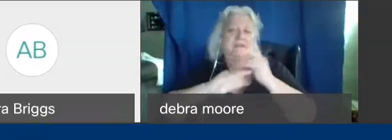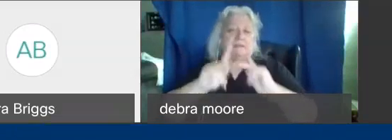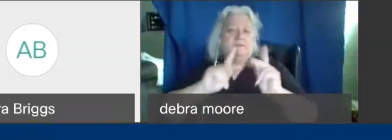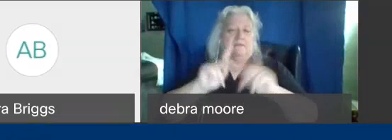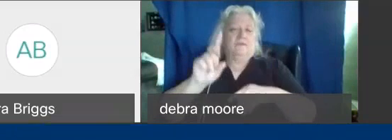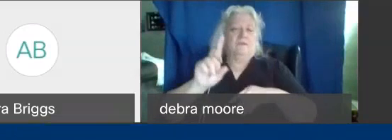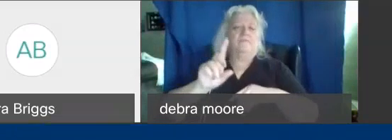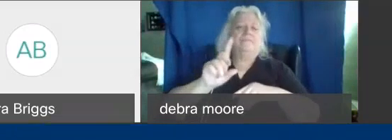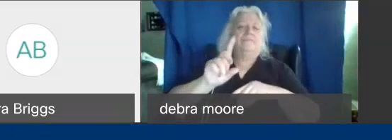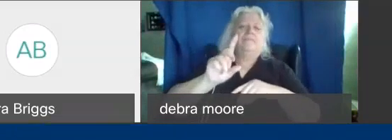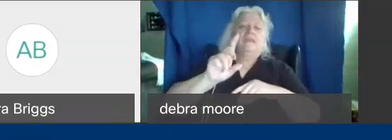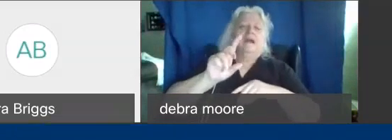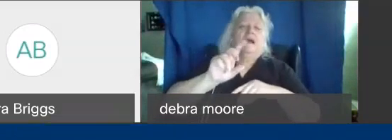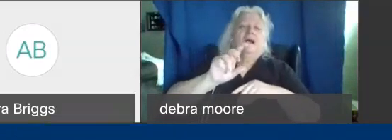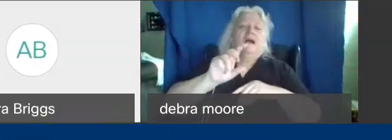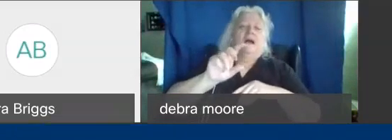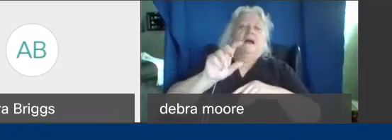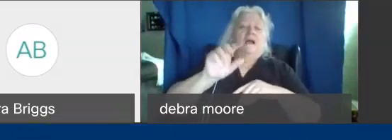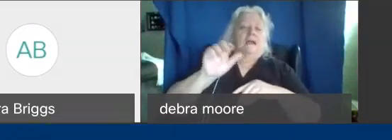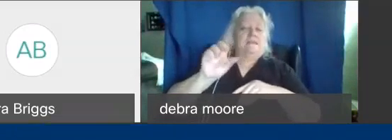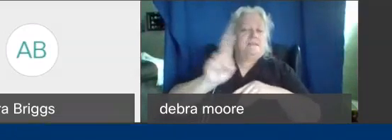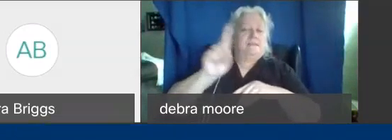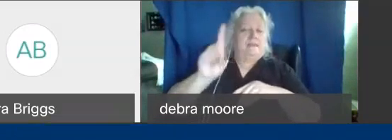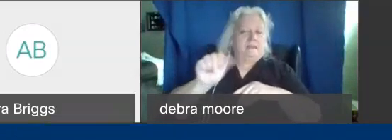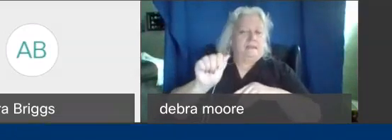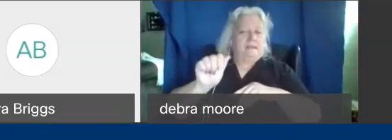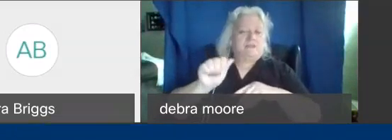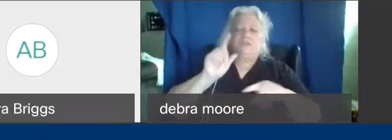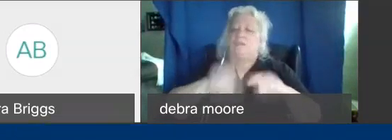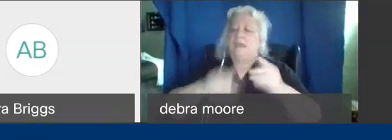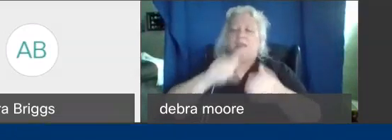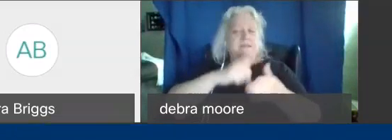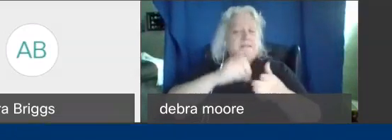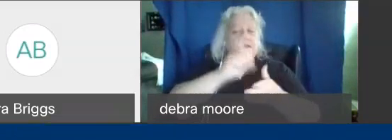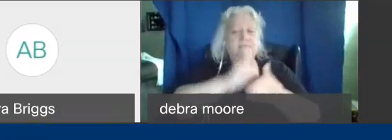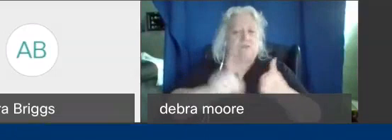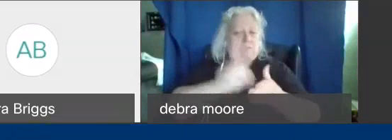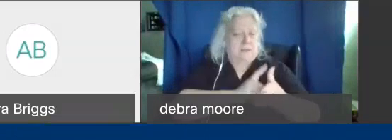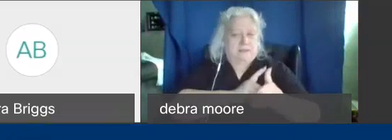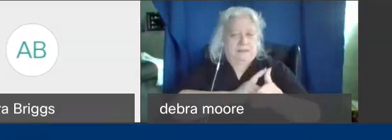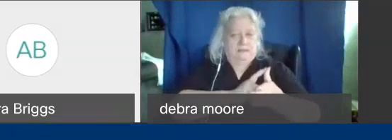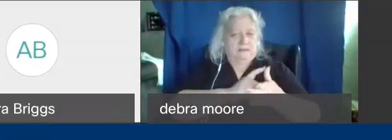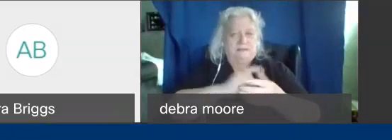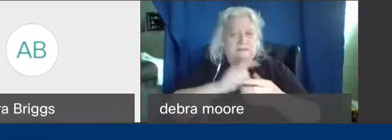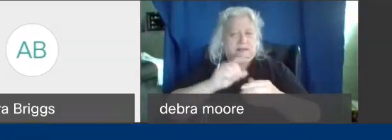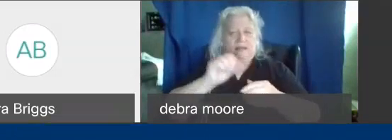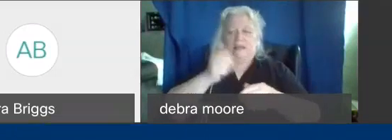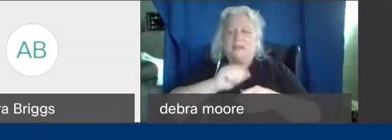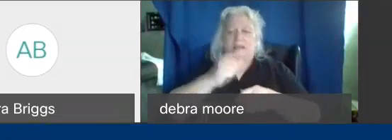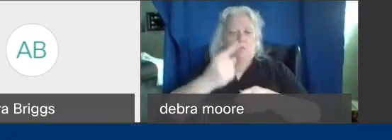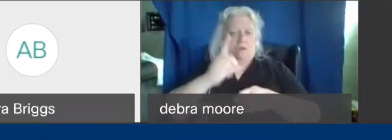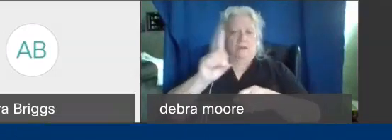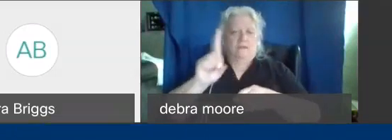or unequal treatment. Student organizations do not discriminate against persons with disabilities. All are welcome to